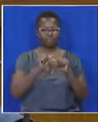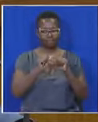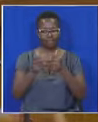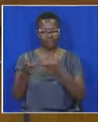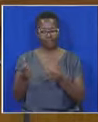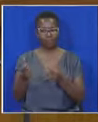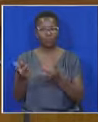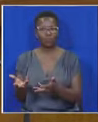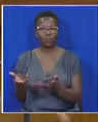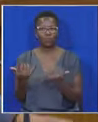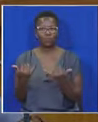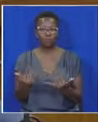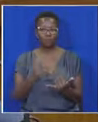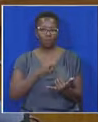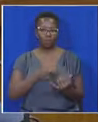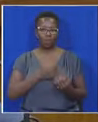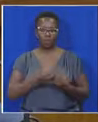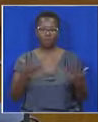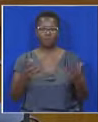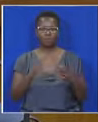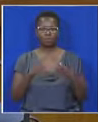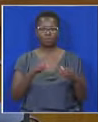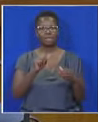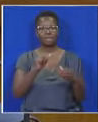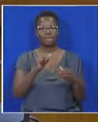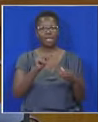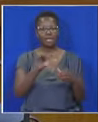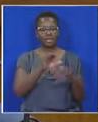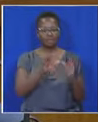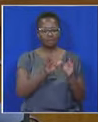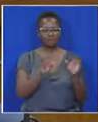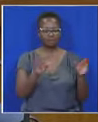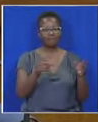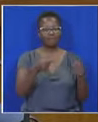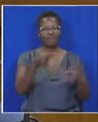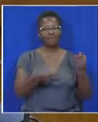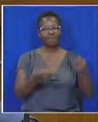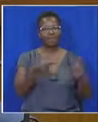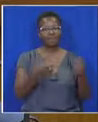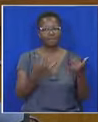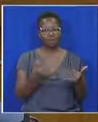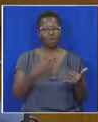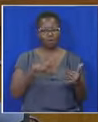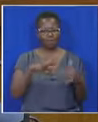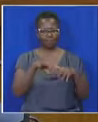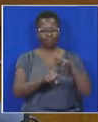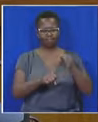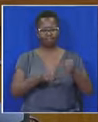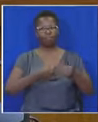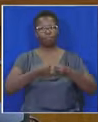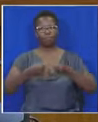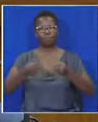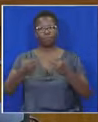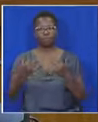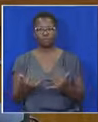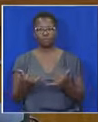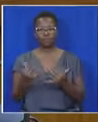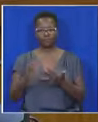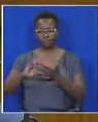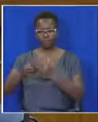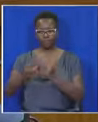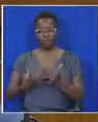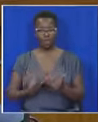It's why there are such fierce battles between ANC factions to get their grubby paws on these positions. It's not to rescue the lost